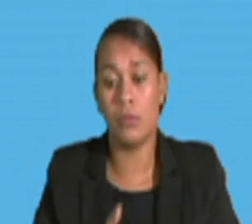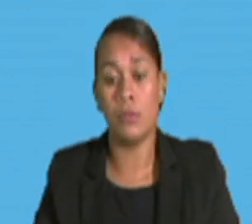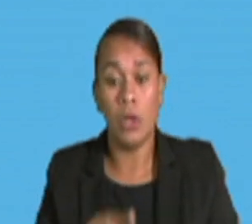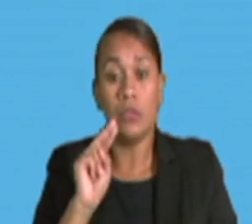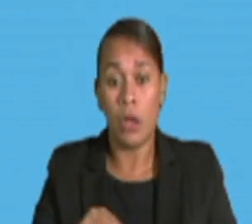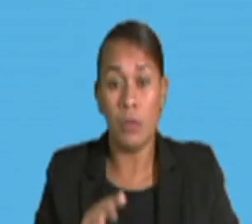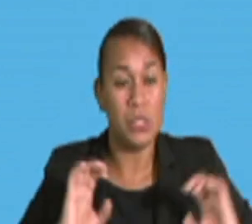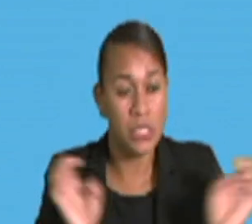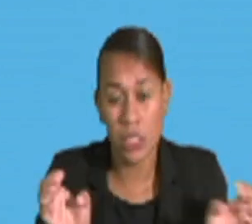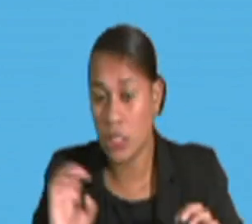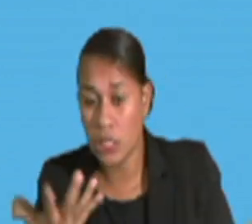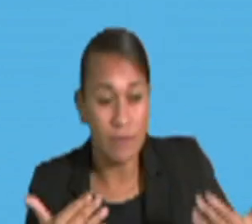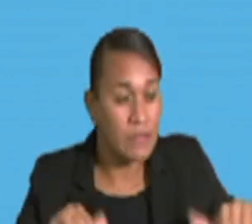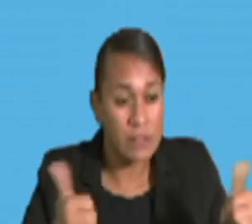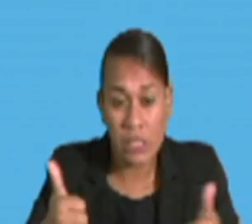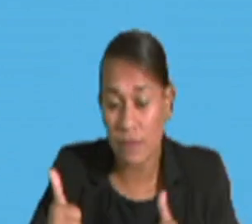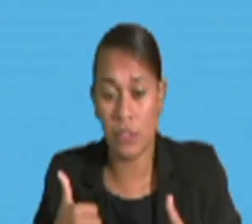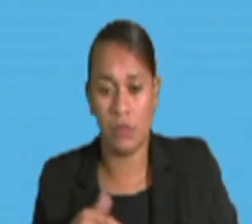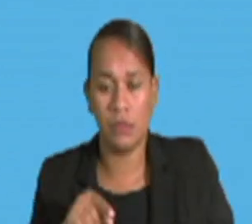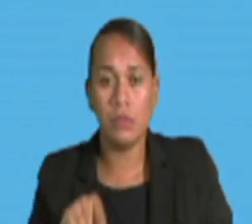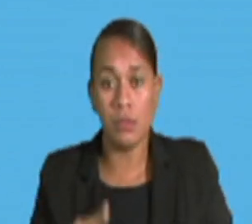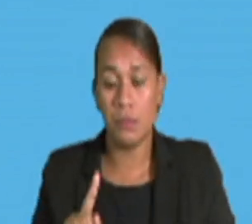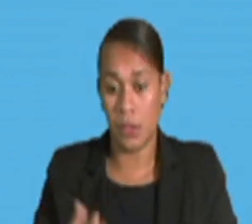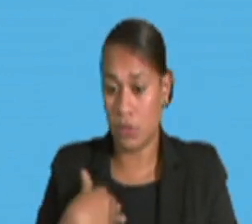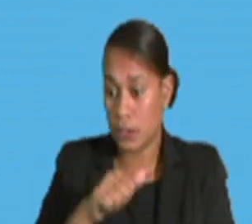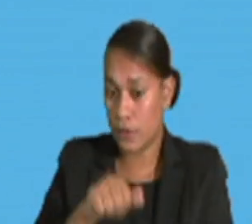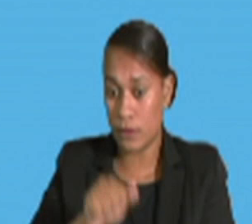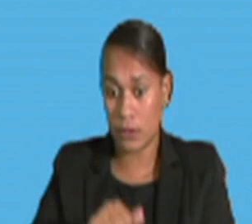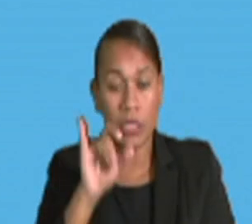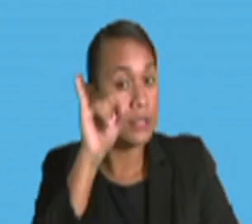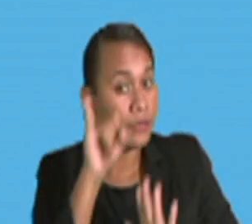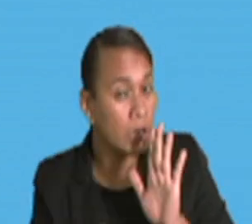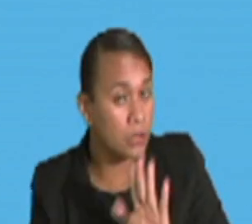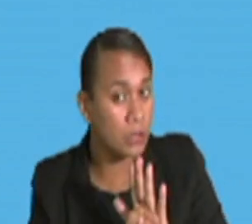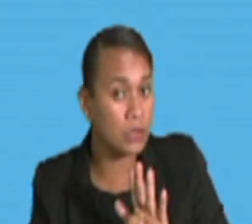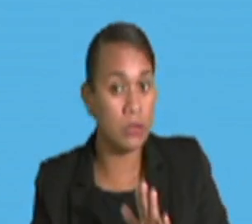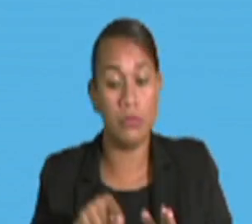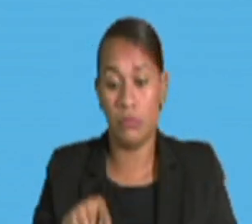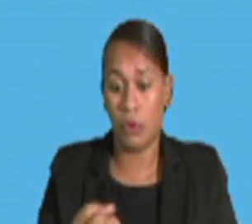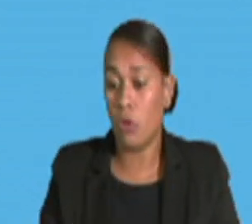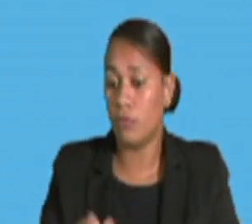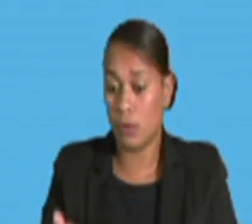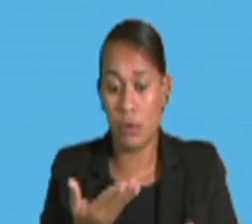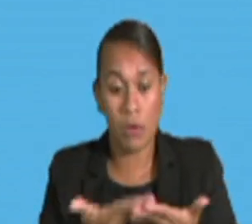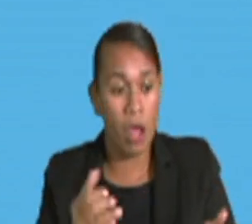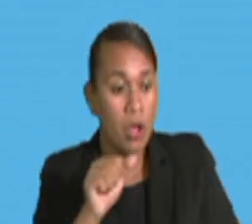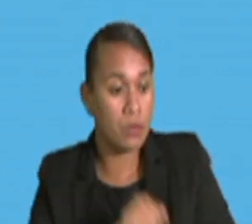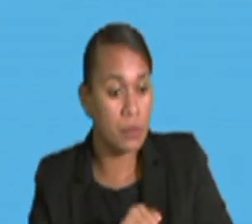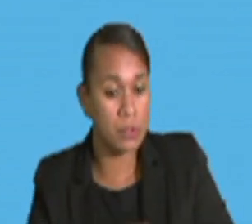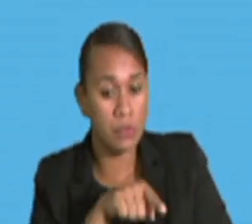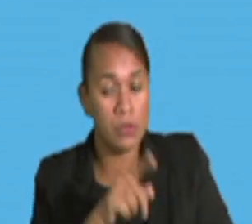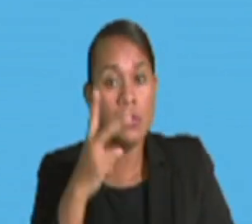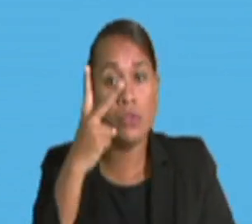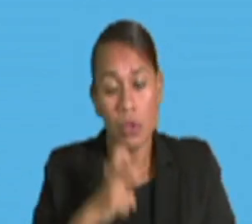and certificates of identity, and also issuing normal passports from our reserves to ensure that those who